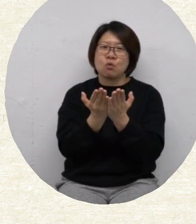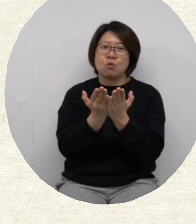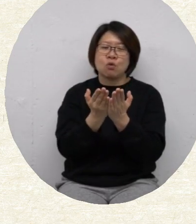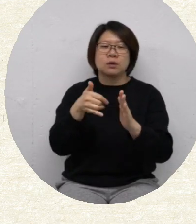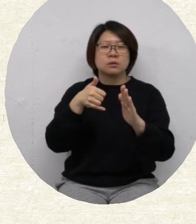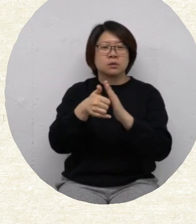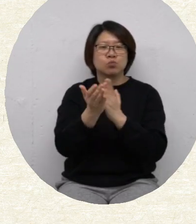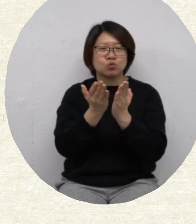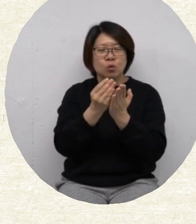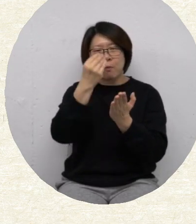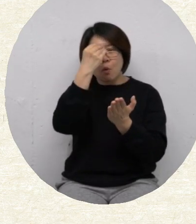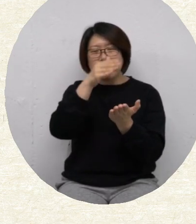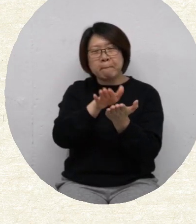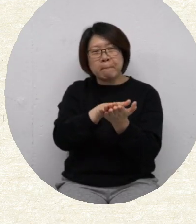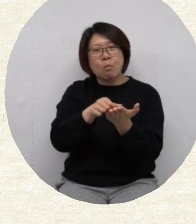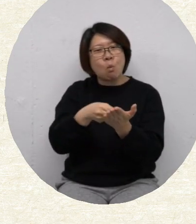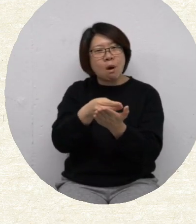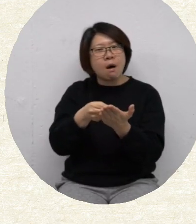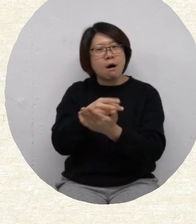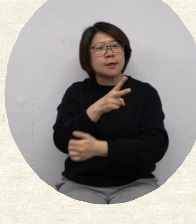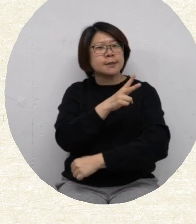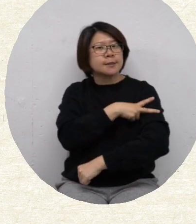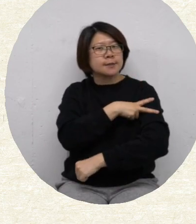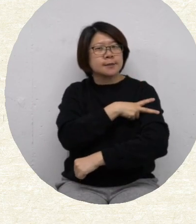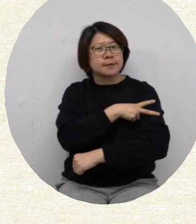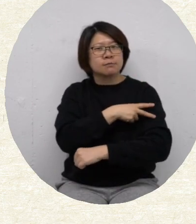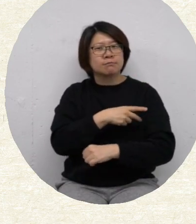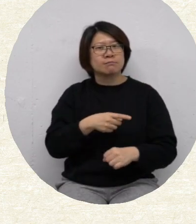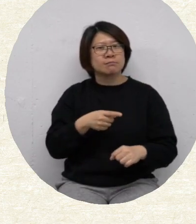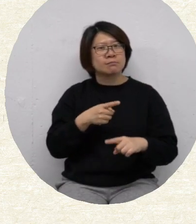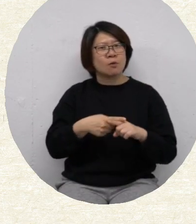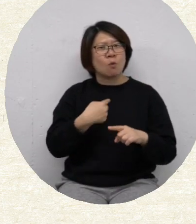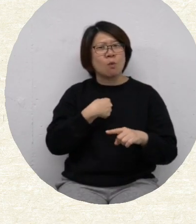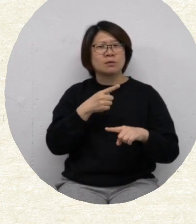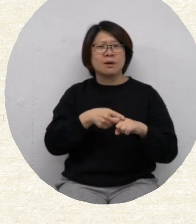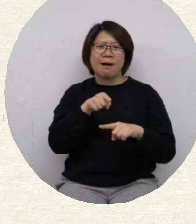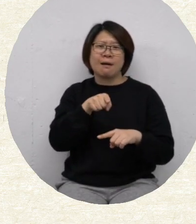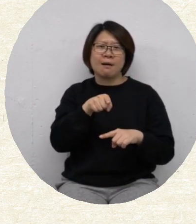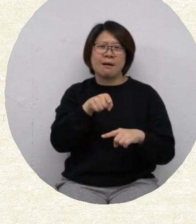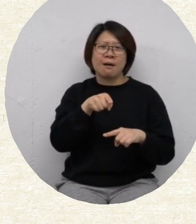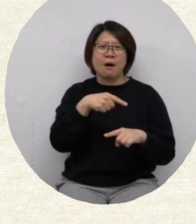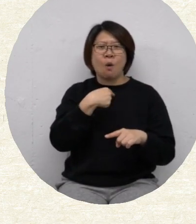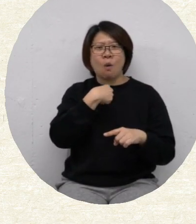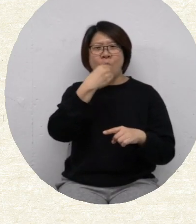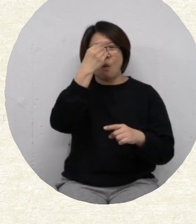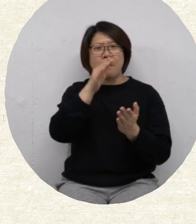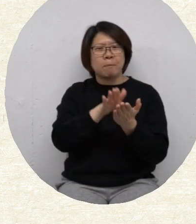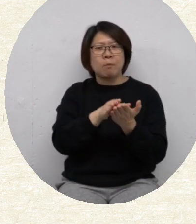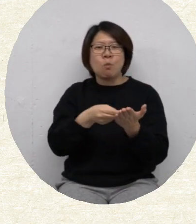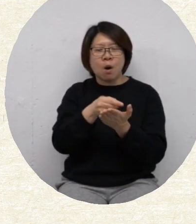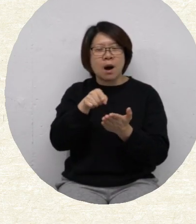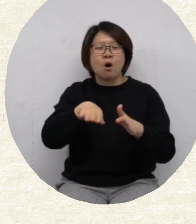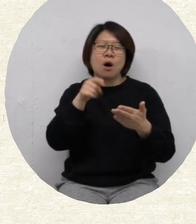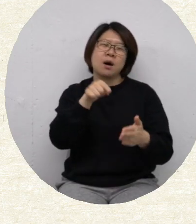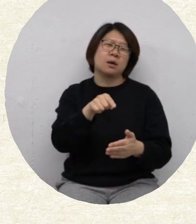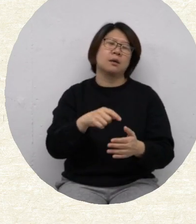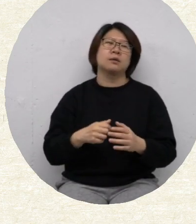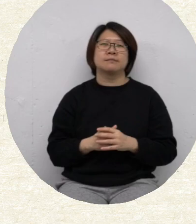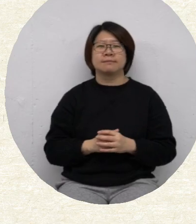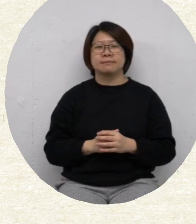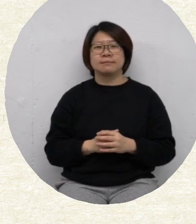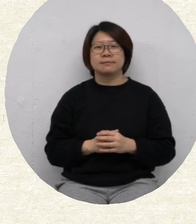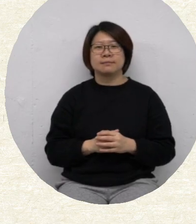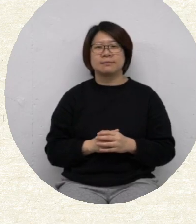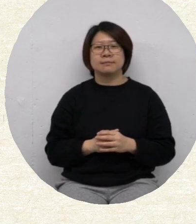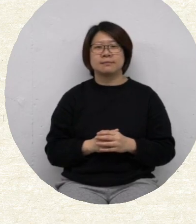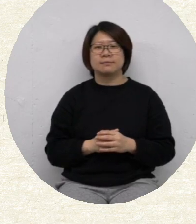is important to me what kind of process and material that I choose. So I think instinctively, it just, worked